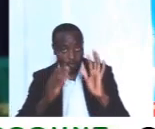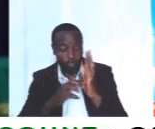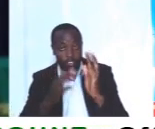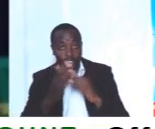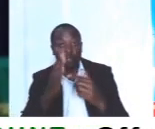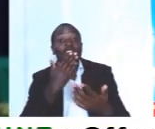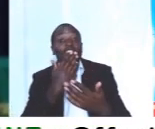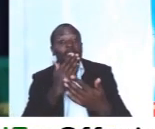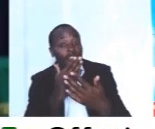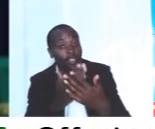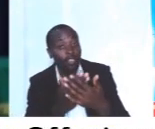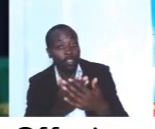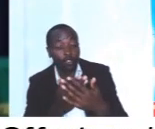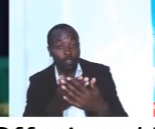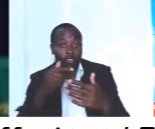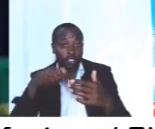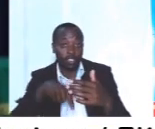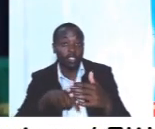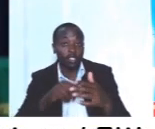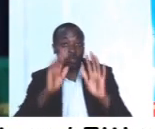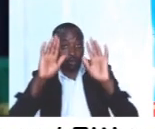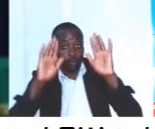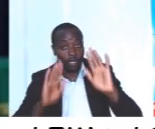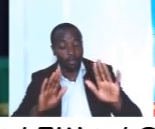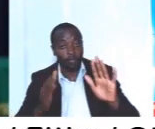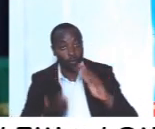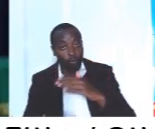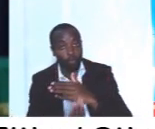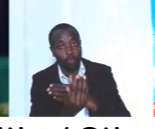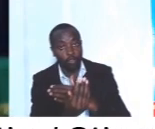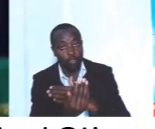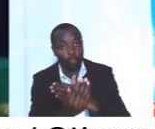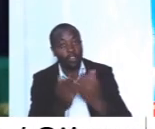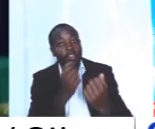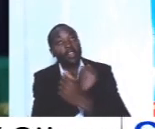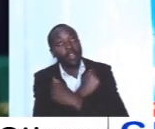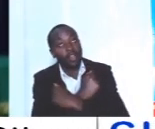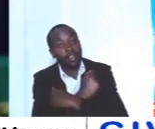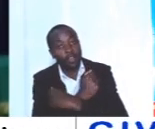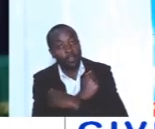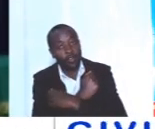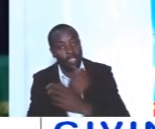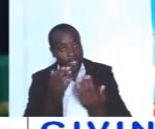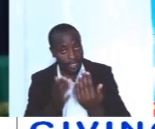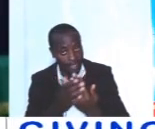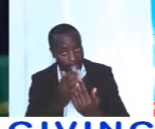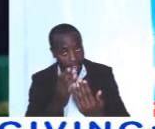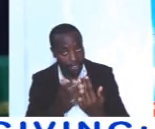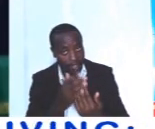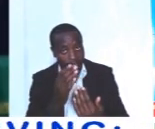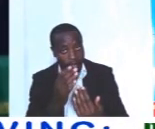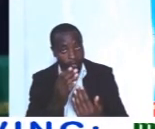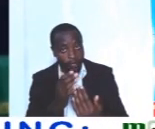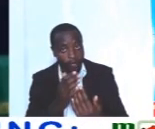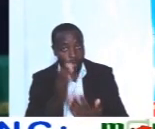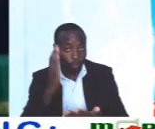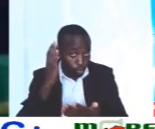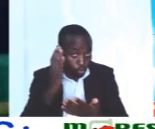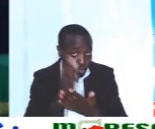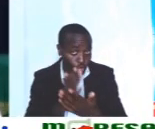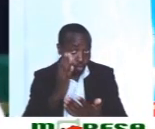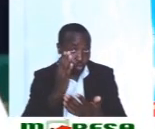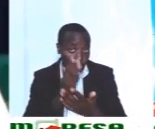you this wonderful morning for your love and for your care. Indeed, Heavenly